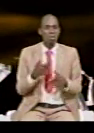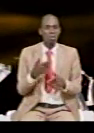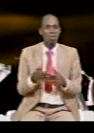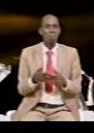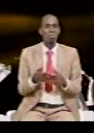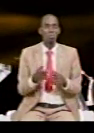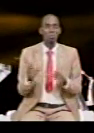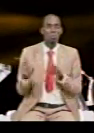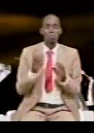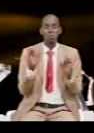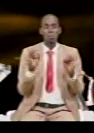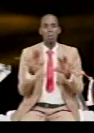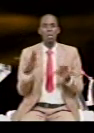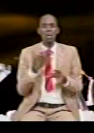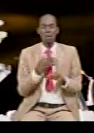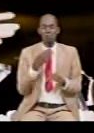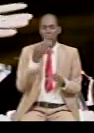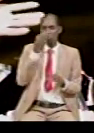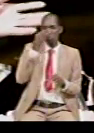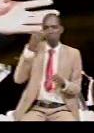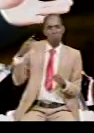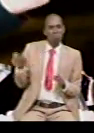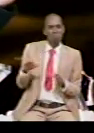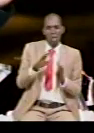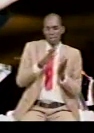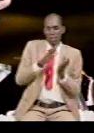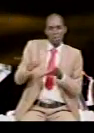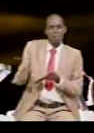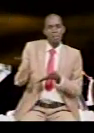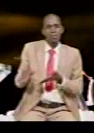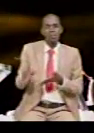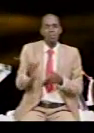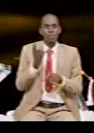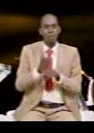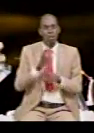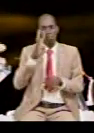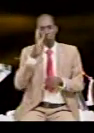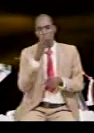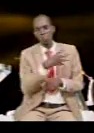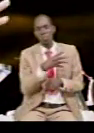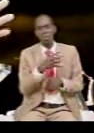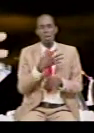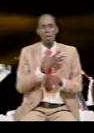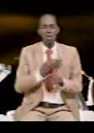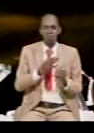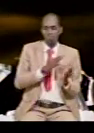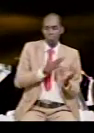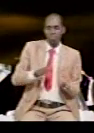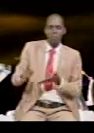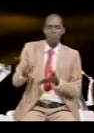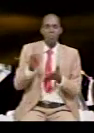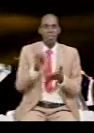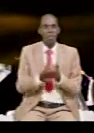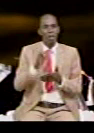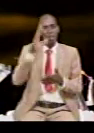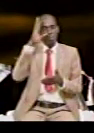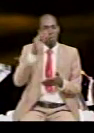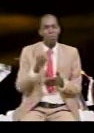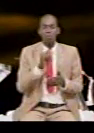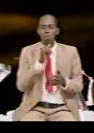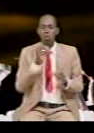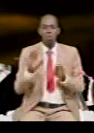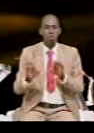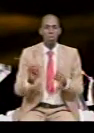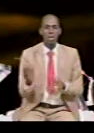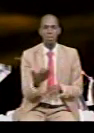sin of that man, and just ignore, bypass, leave that man, not do